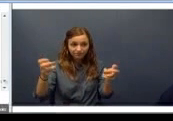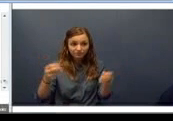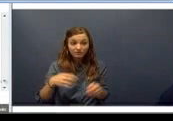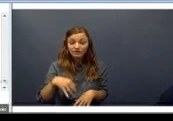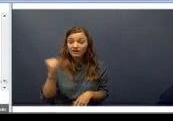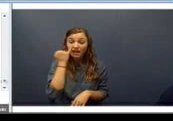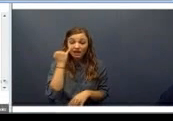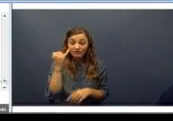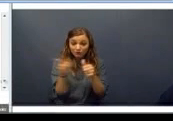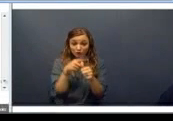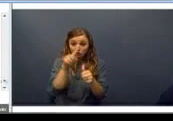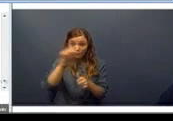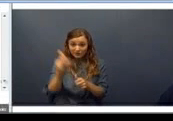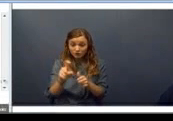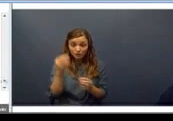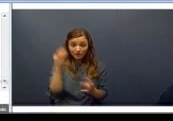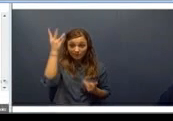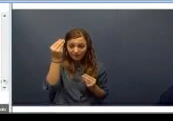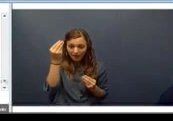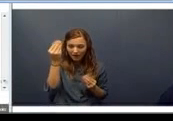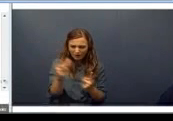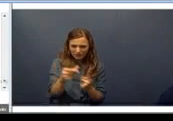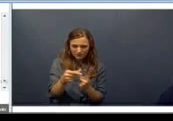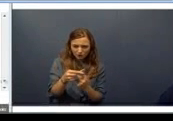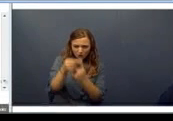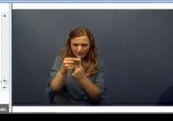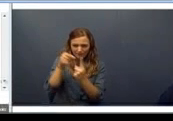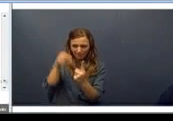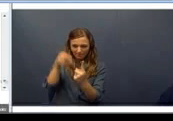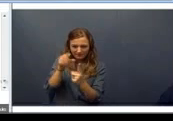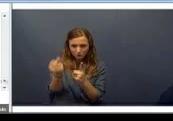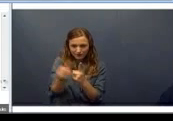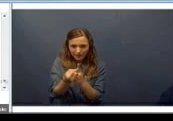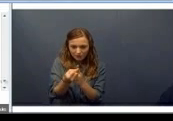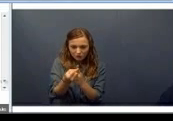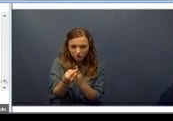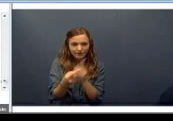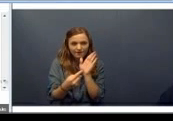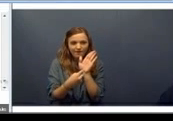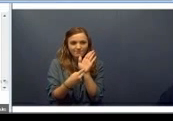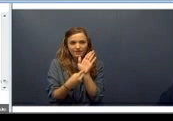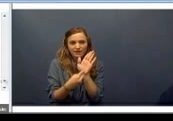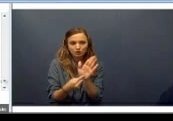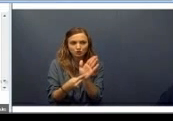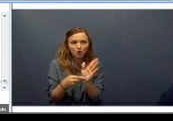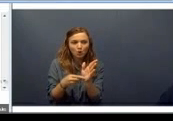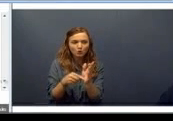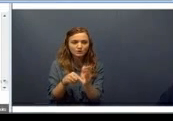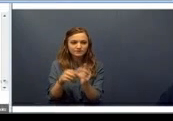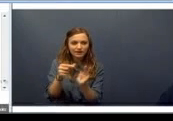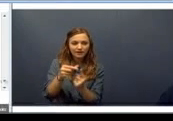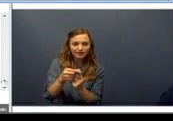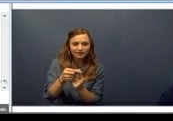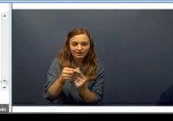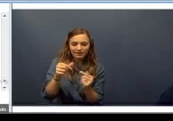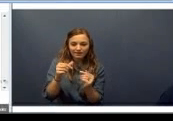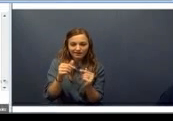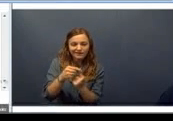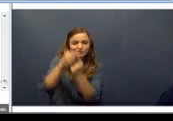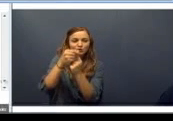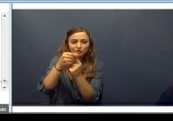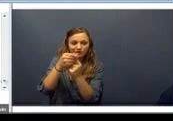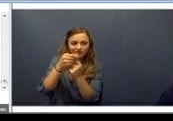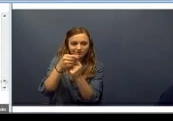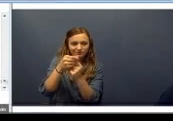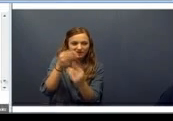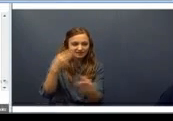says, what if the first question we ask was, what is so unique about this situation that it justifies exclusion, instead of how much does it cost